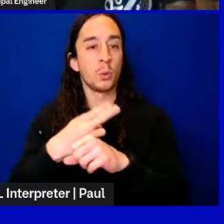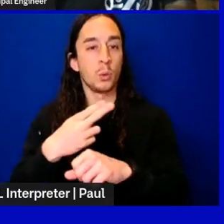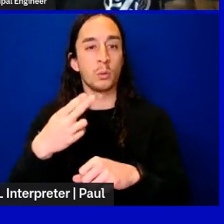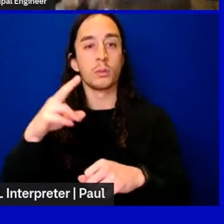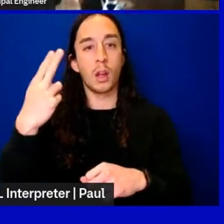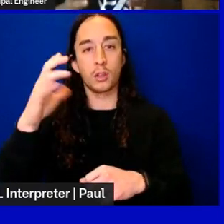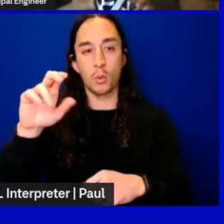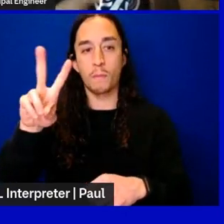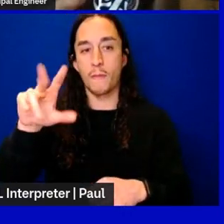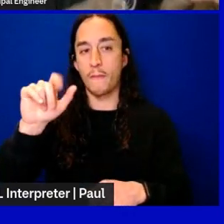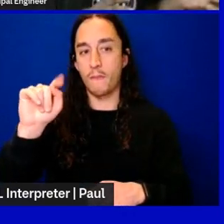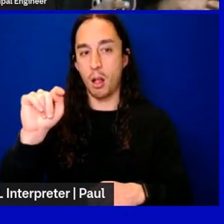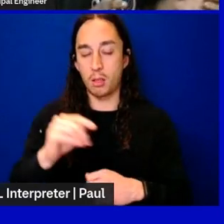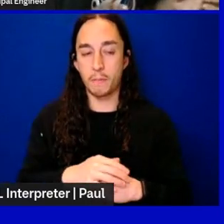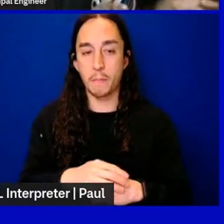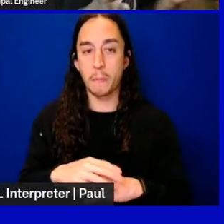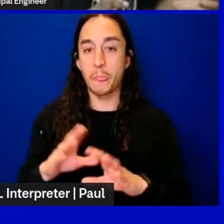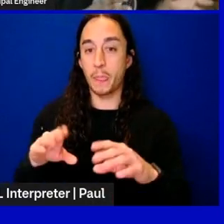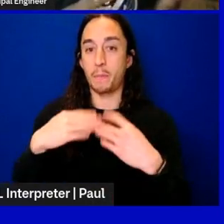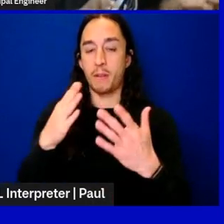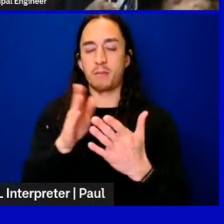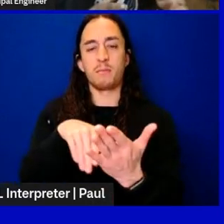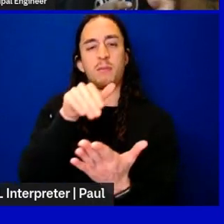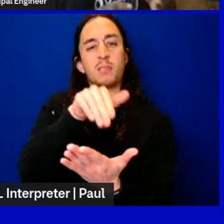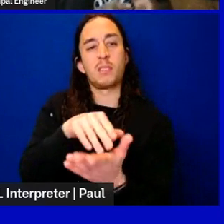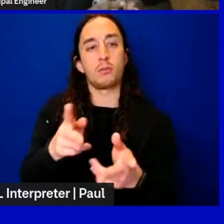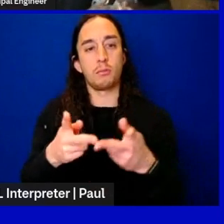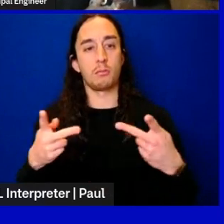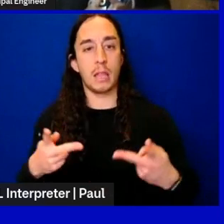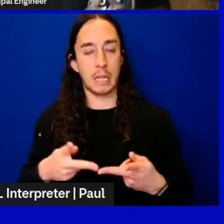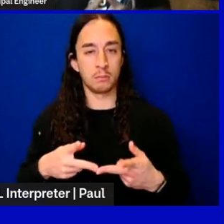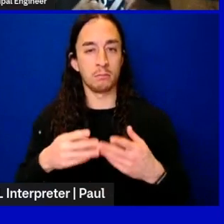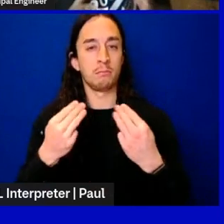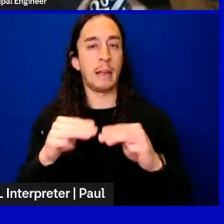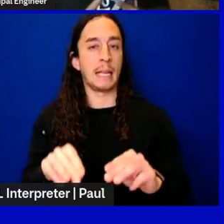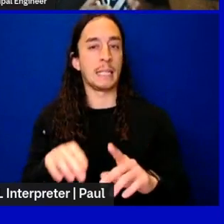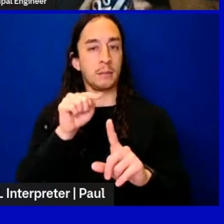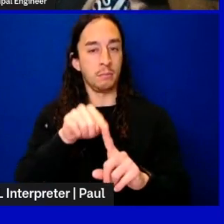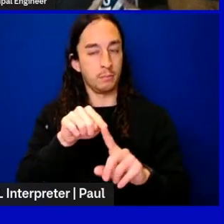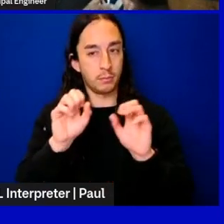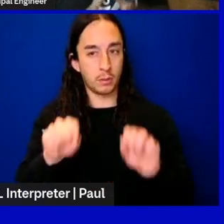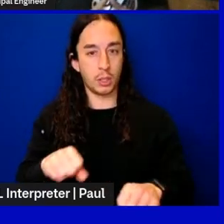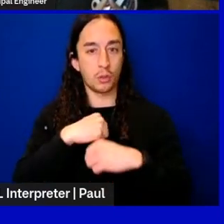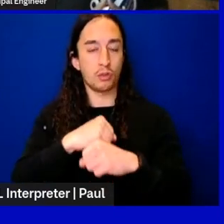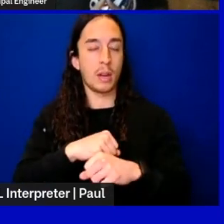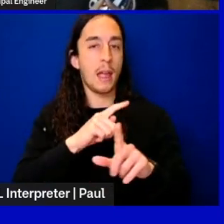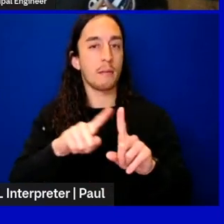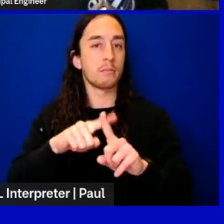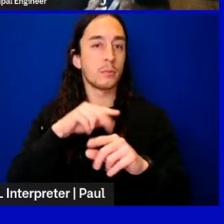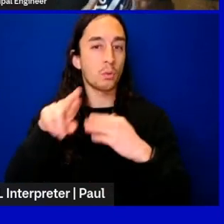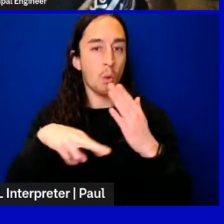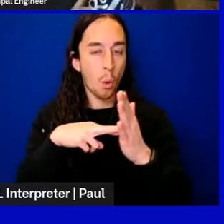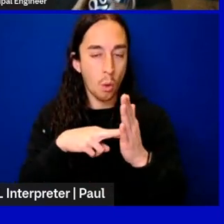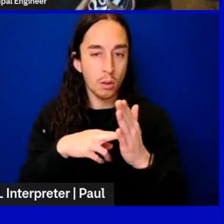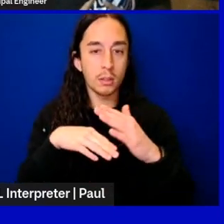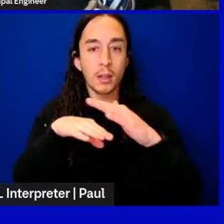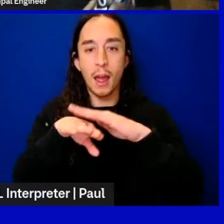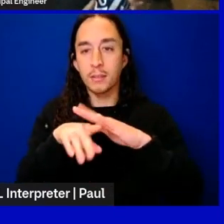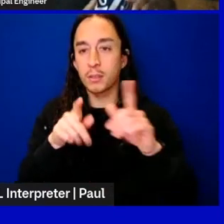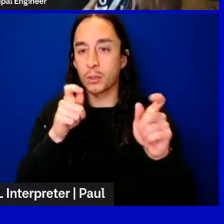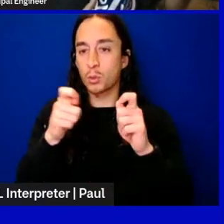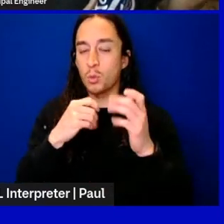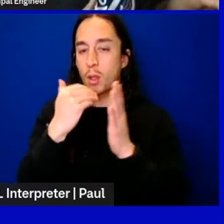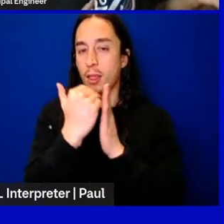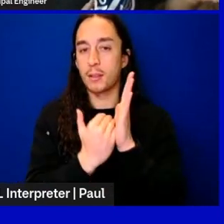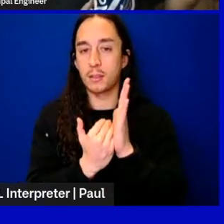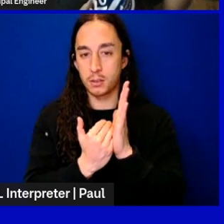architecture. So it provides a centralized mechanism where you can create certain roles and access control lists so that